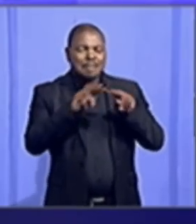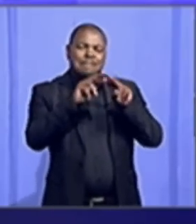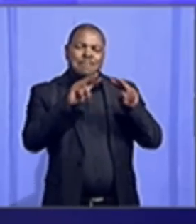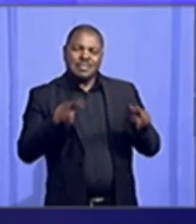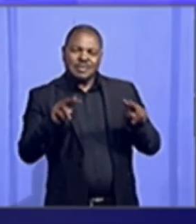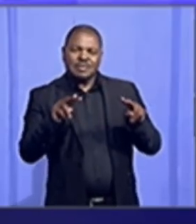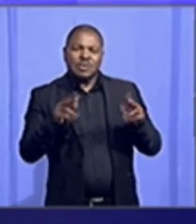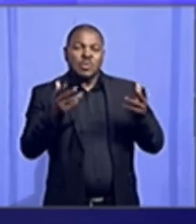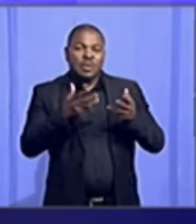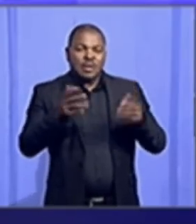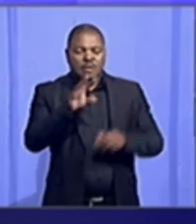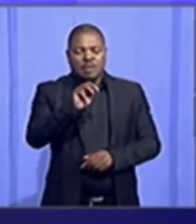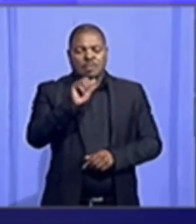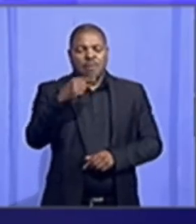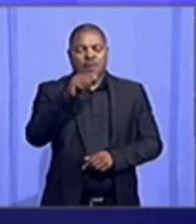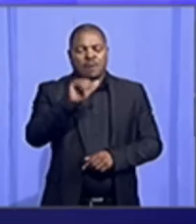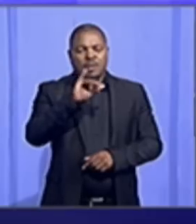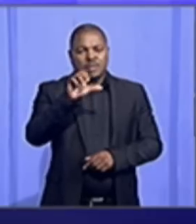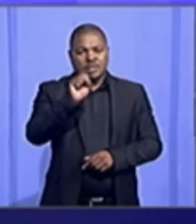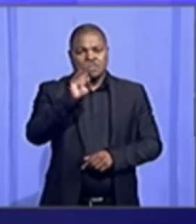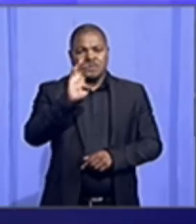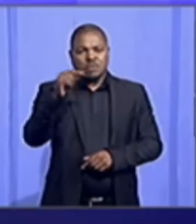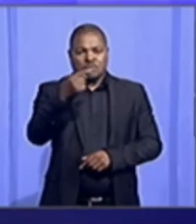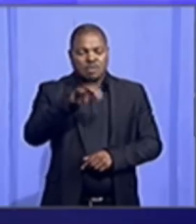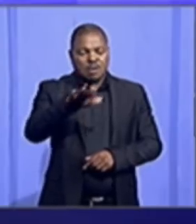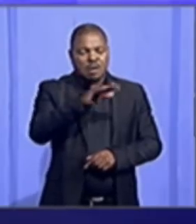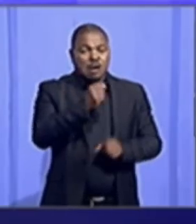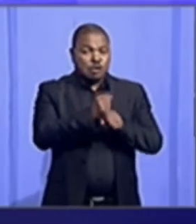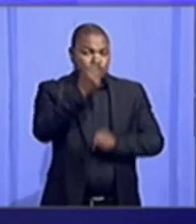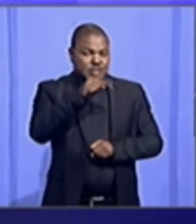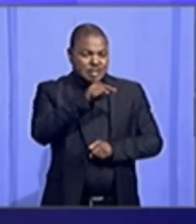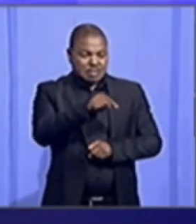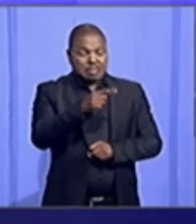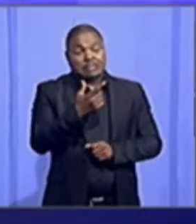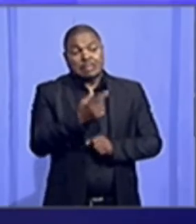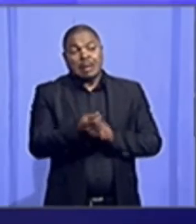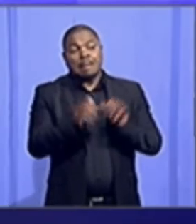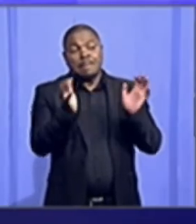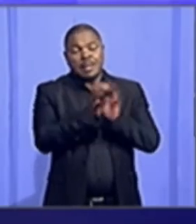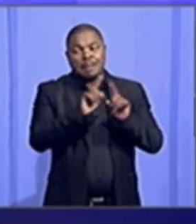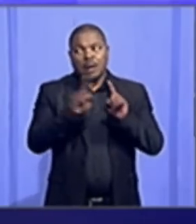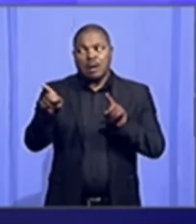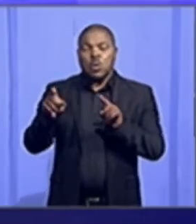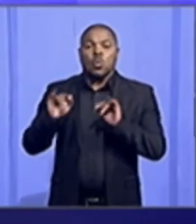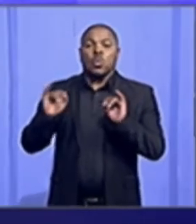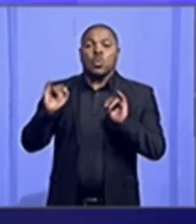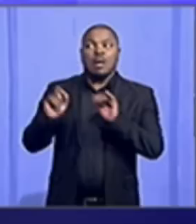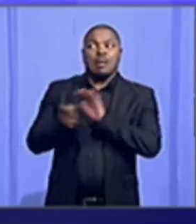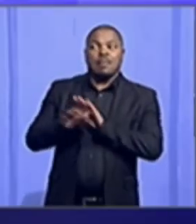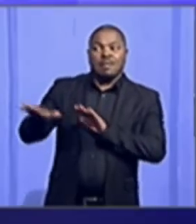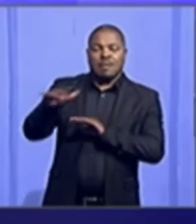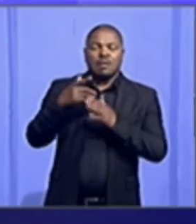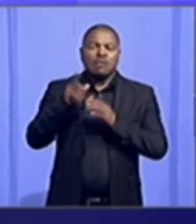tse tshwaretsweng Magaliesburg Gauteng. Seboka sena se tlang nakong ya ditshoso le diphephetso se tla sekaseka maemo